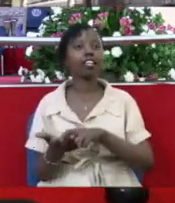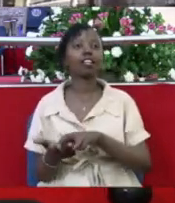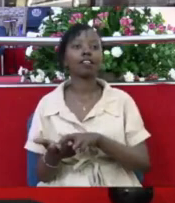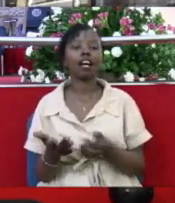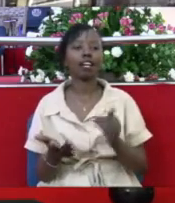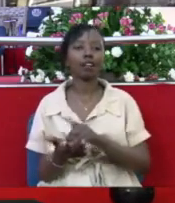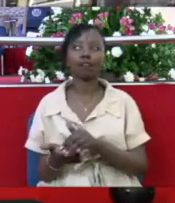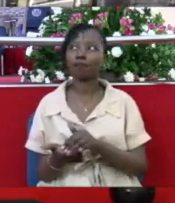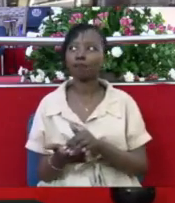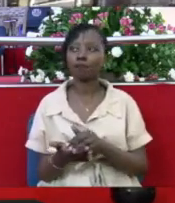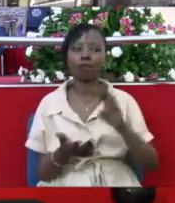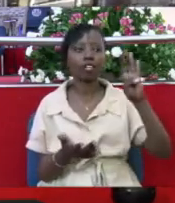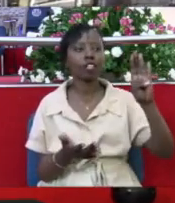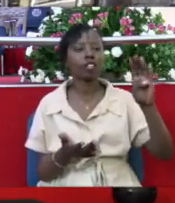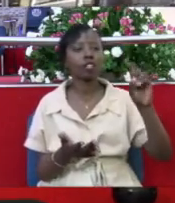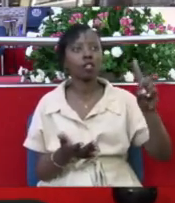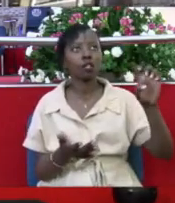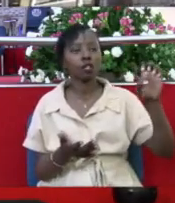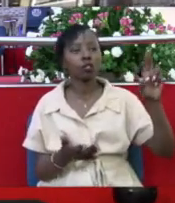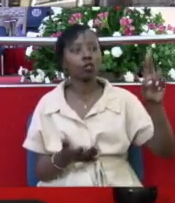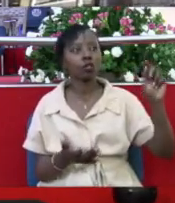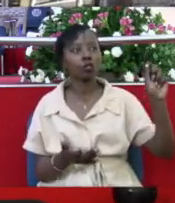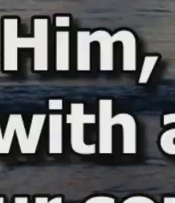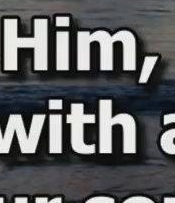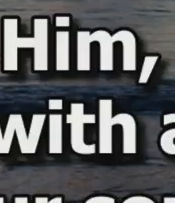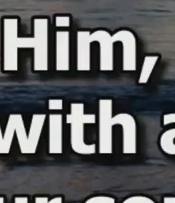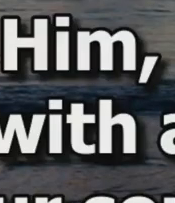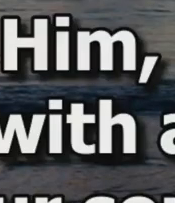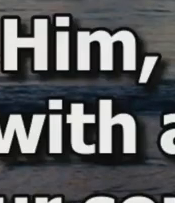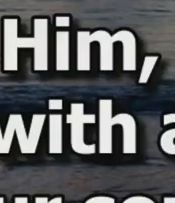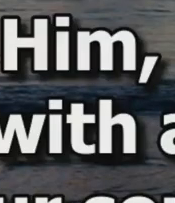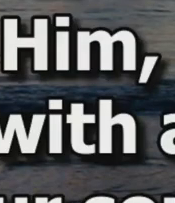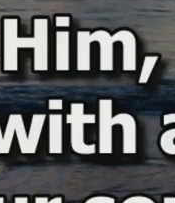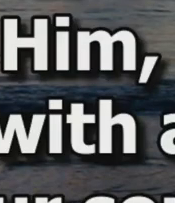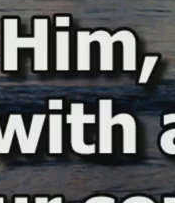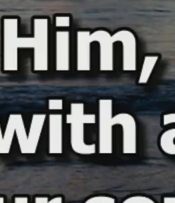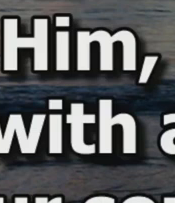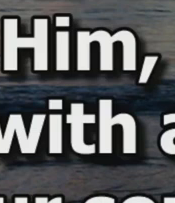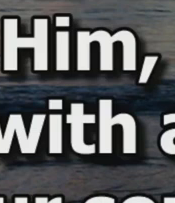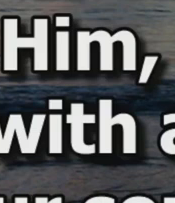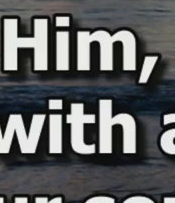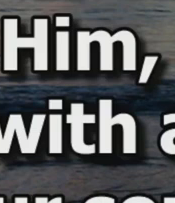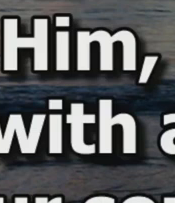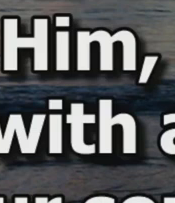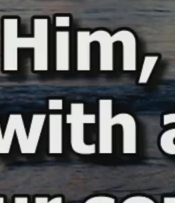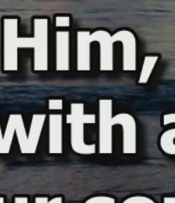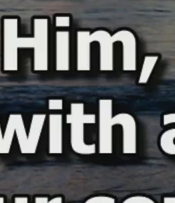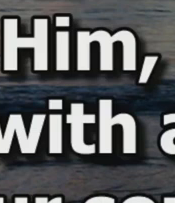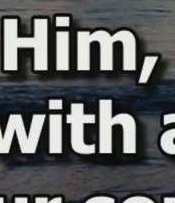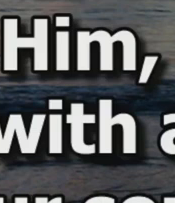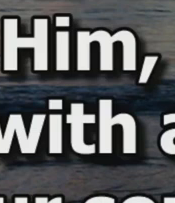10:12. Kumbukumbu la Torati 10:12. I'm going to ask the media team to put it in the English Standard Version if possible. Kwa katika